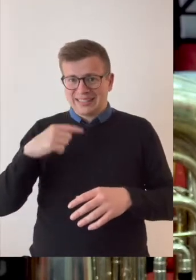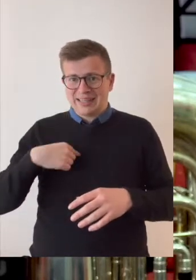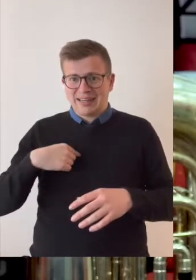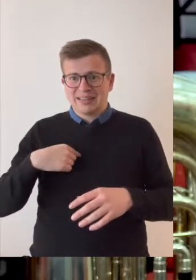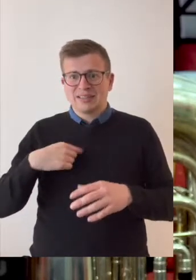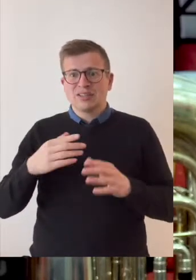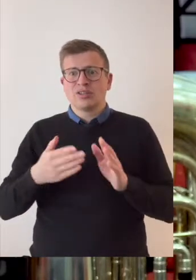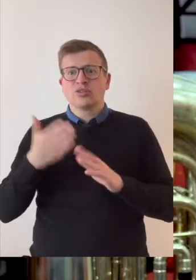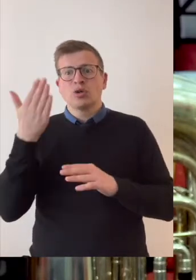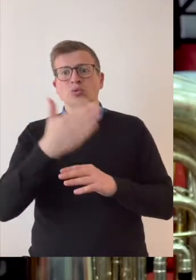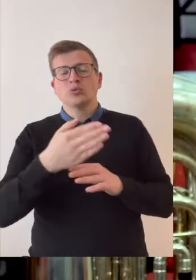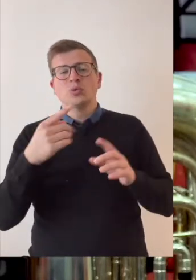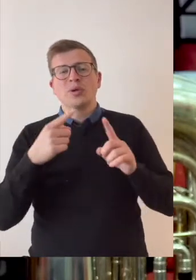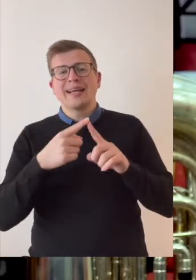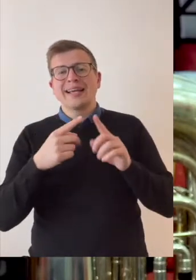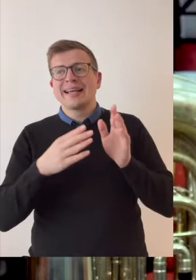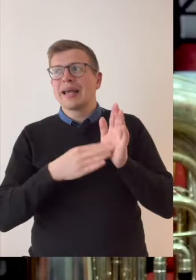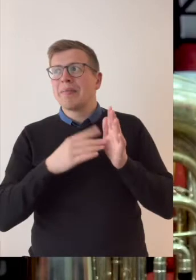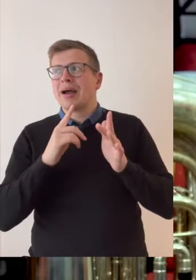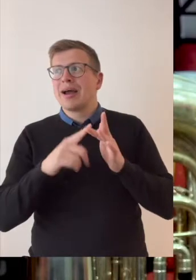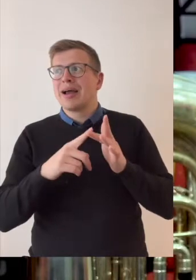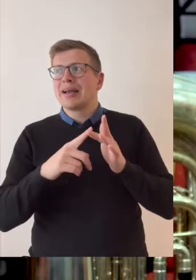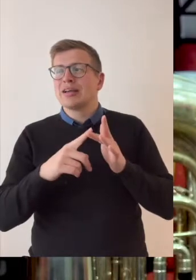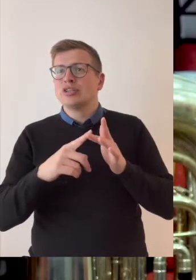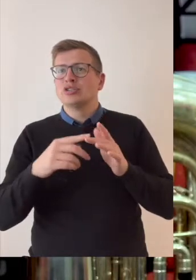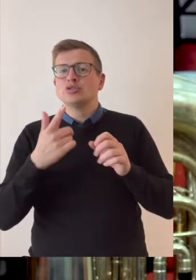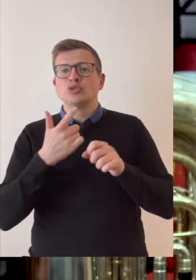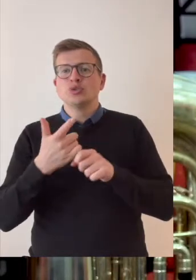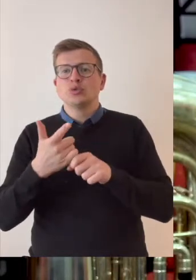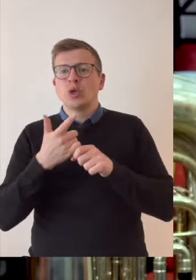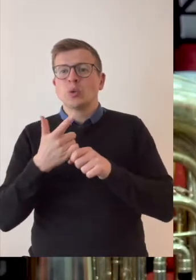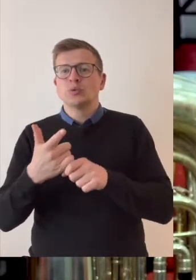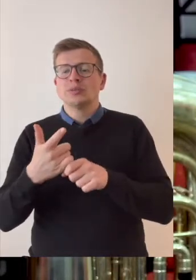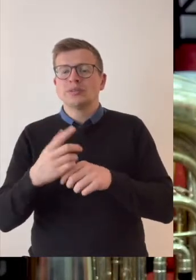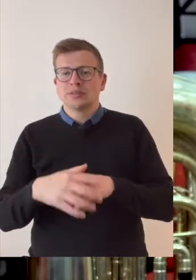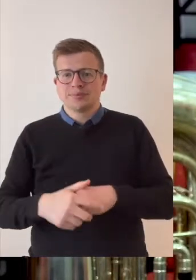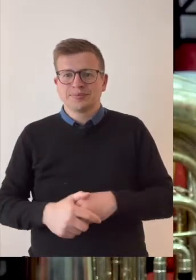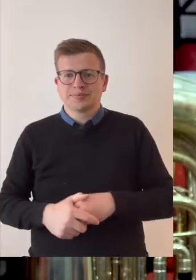16, going down to EMI Studios